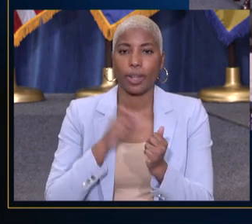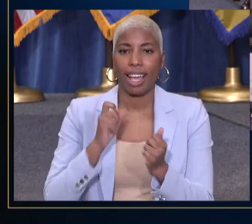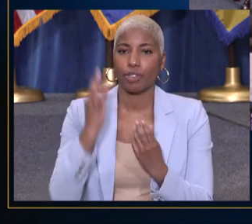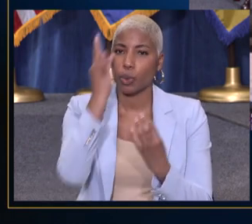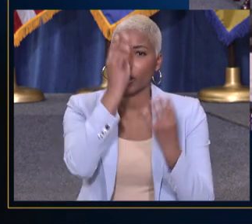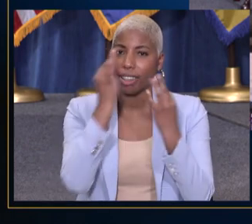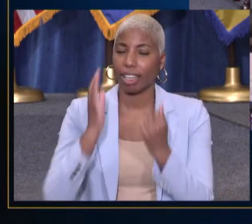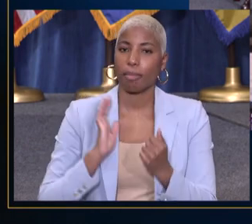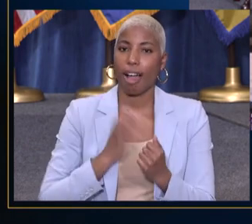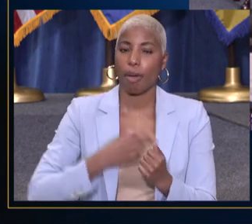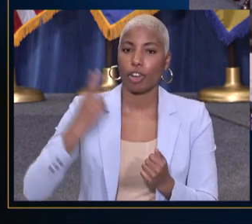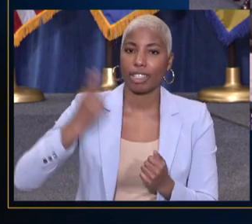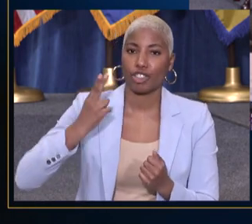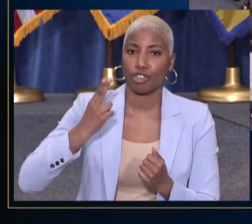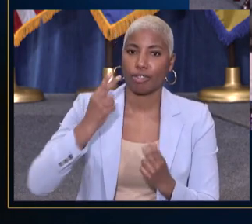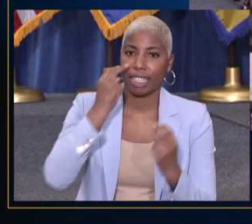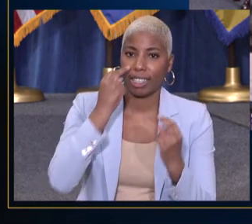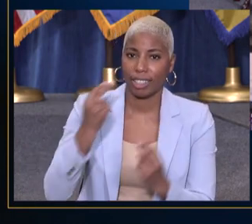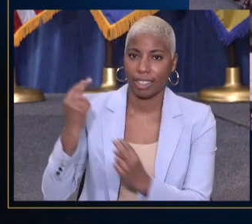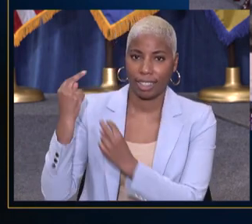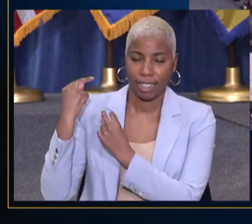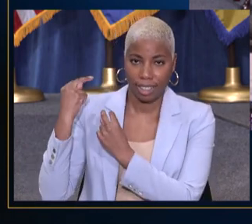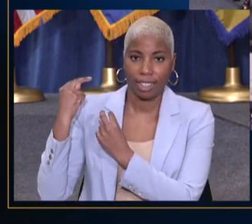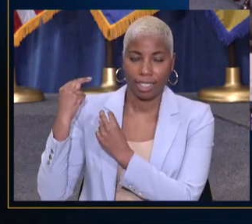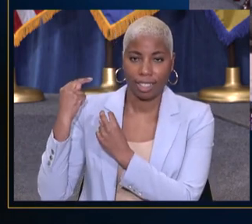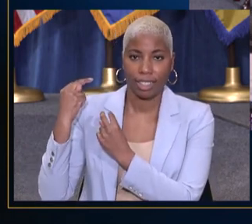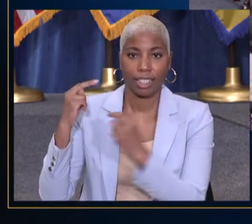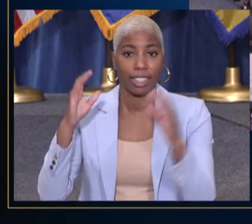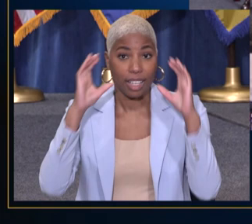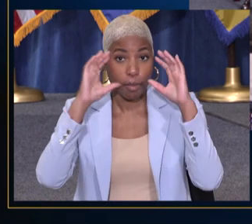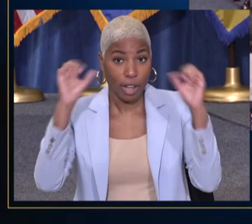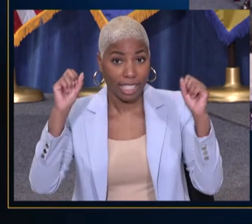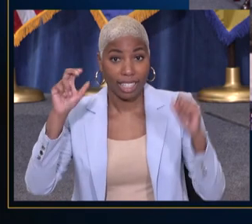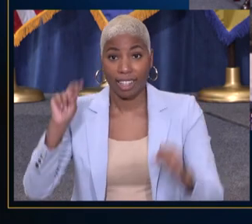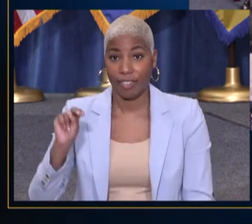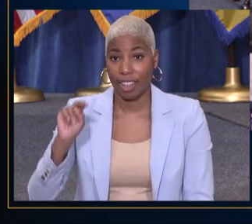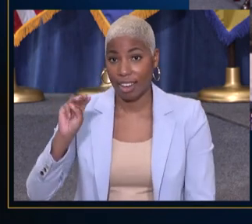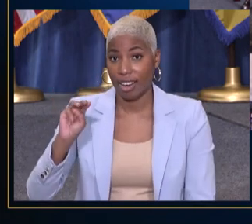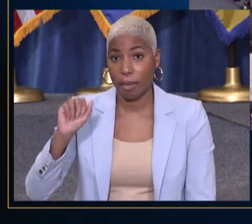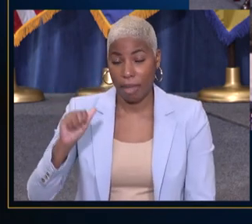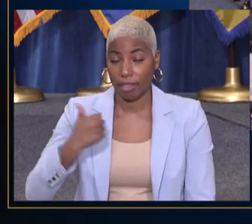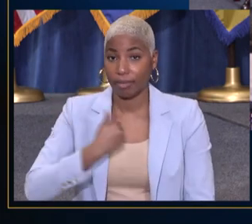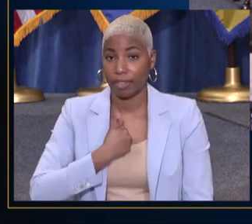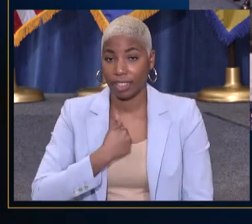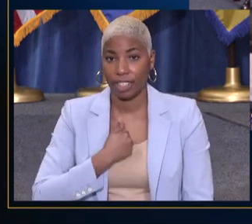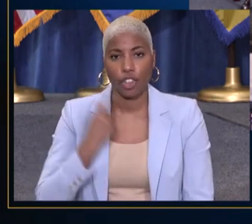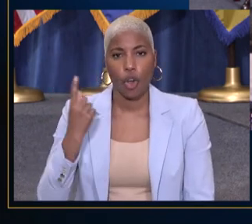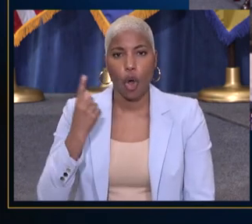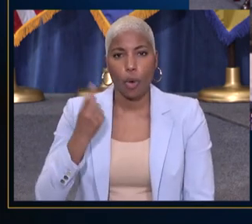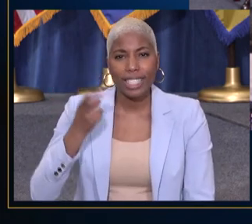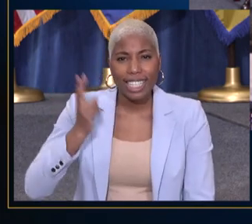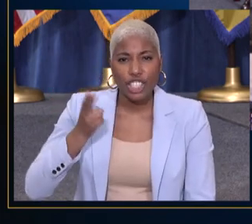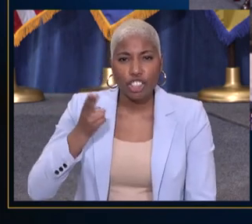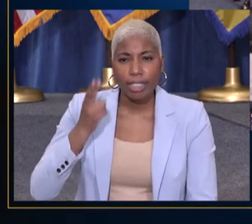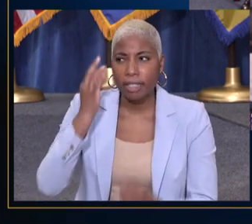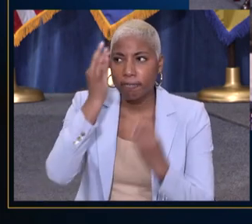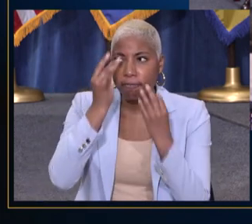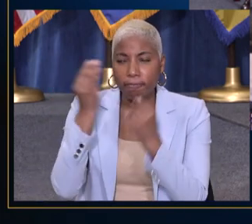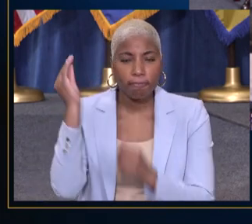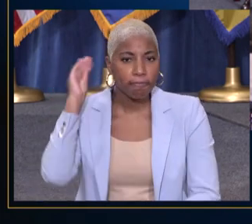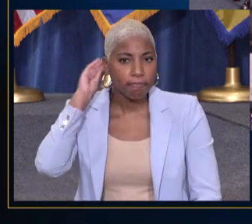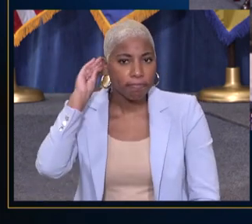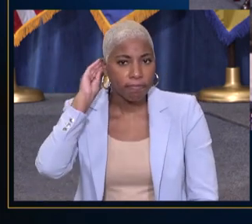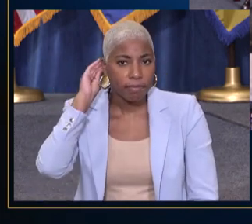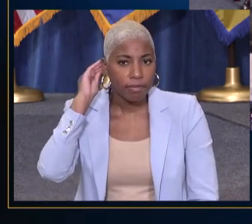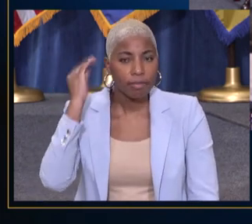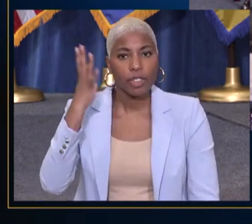move forward. And as president of NMA, I always keep that history in mind of why